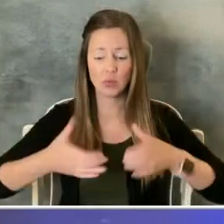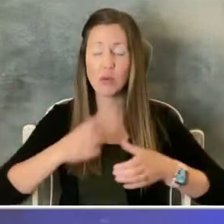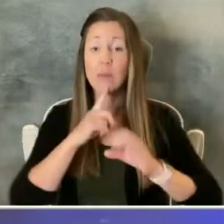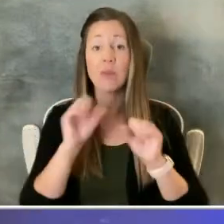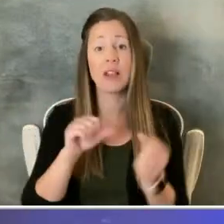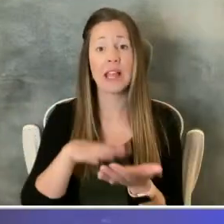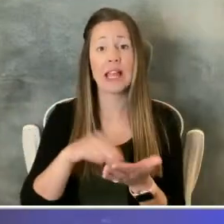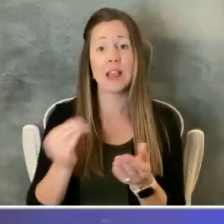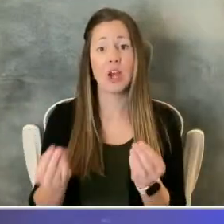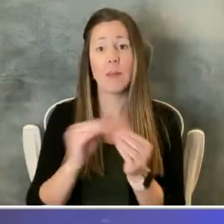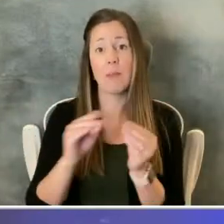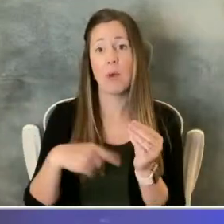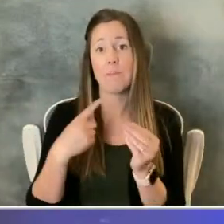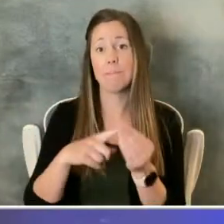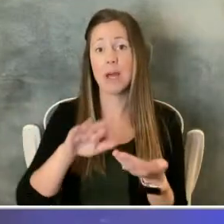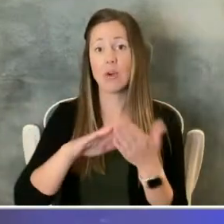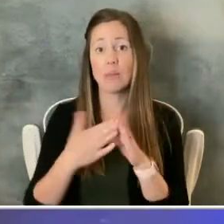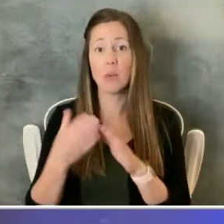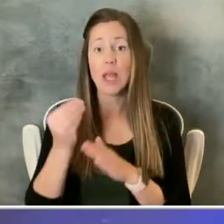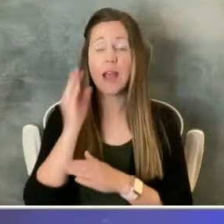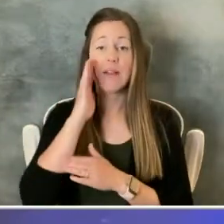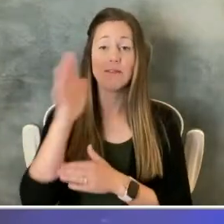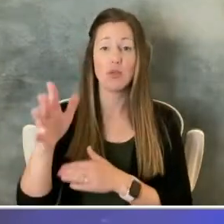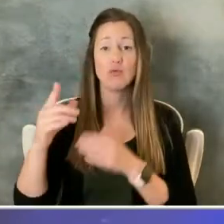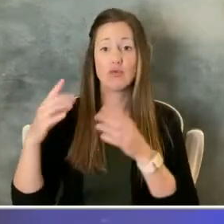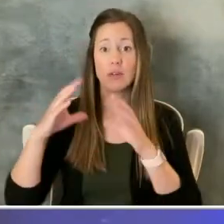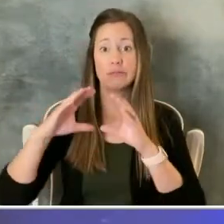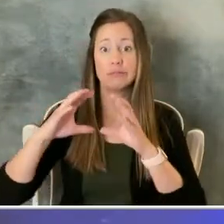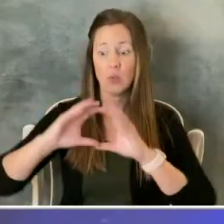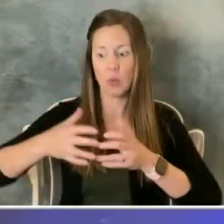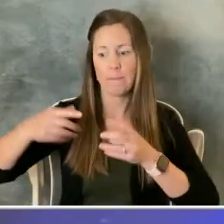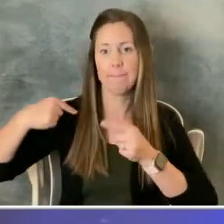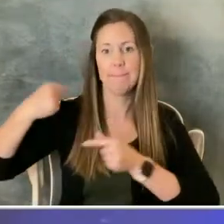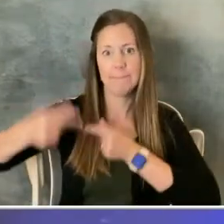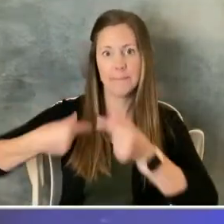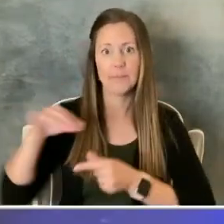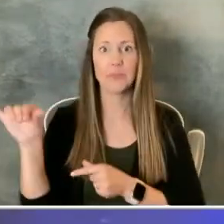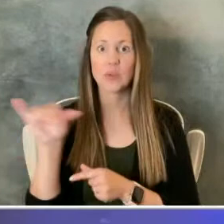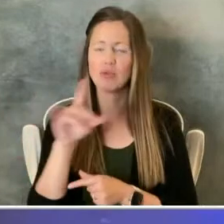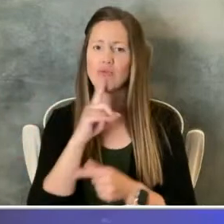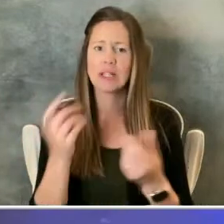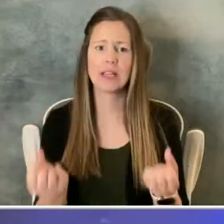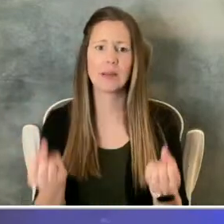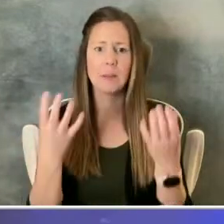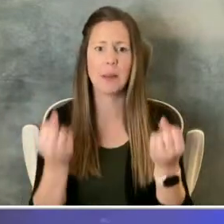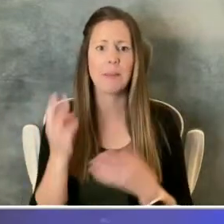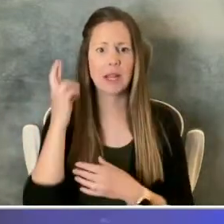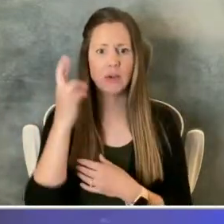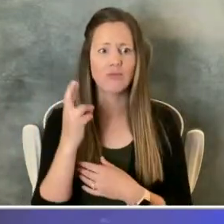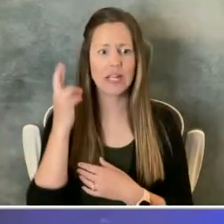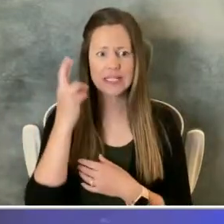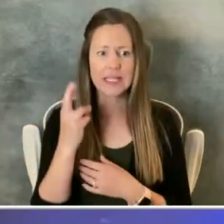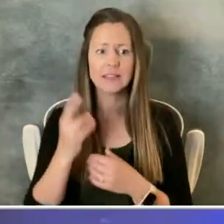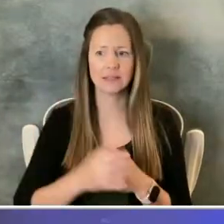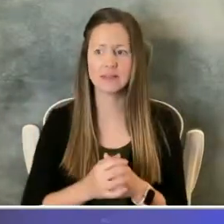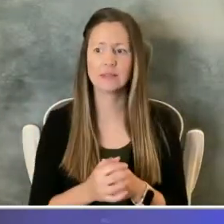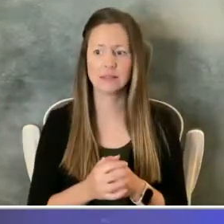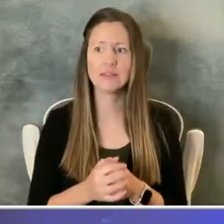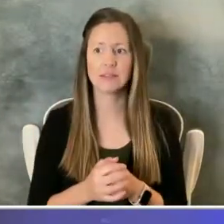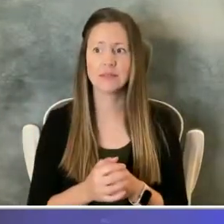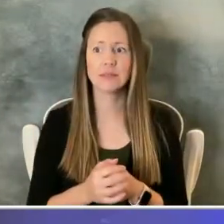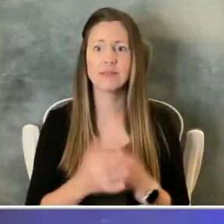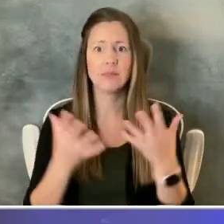certainly future generations as well. So I think there are so many reasons that people will want to participate.